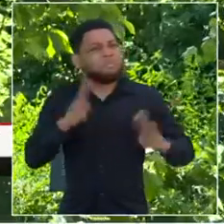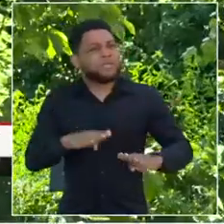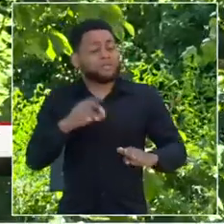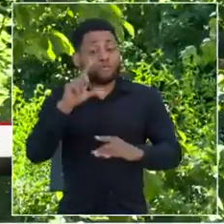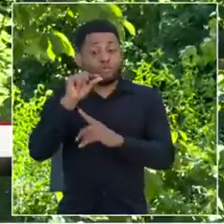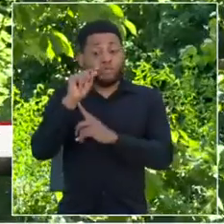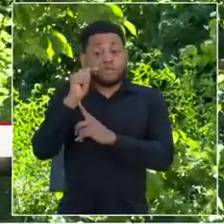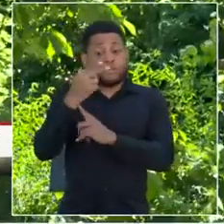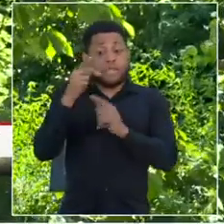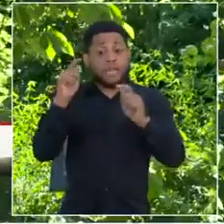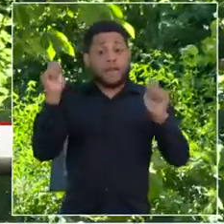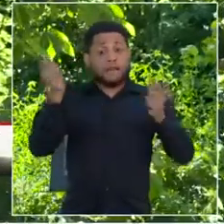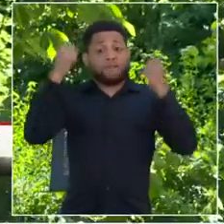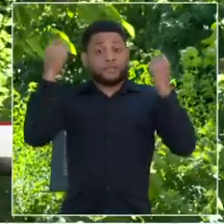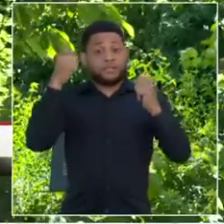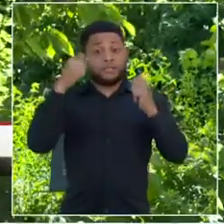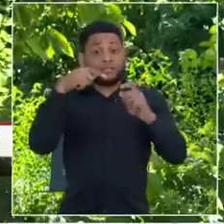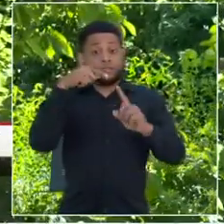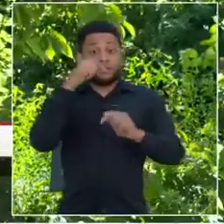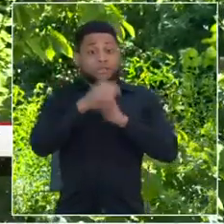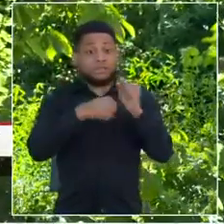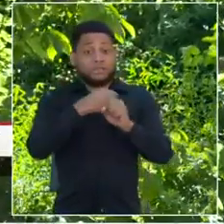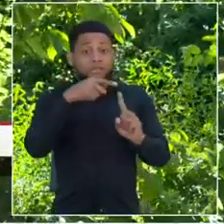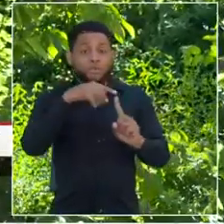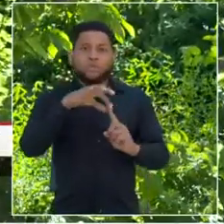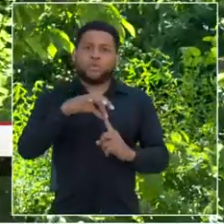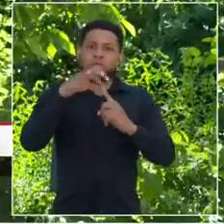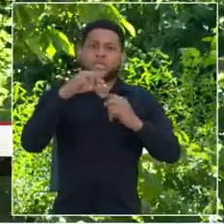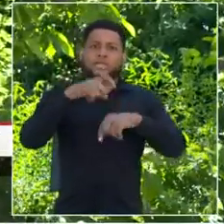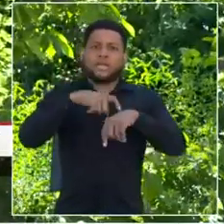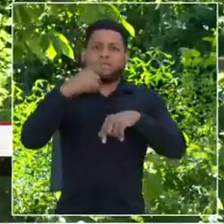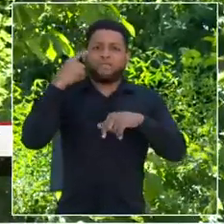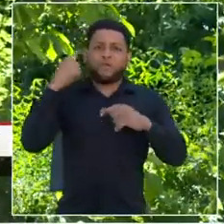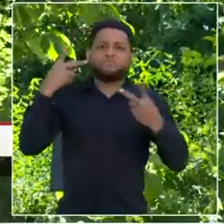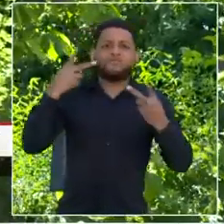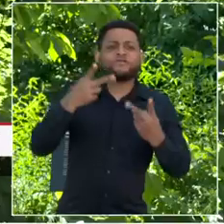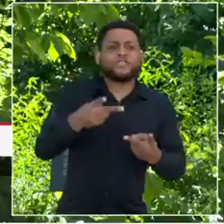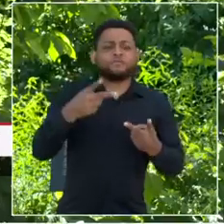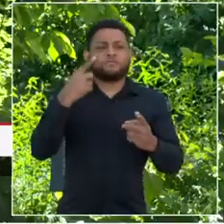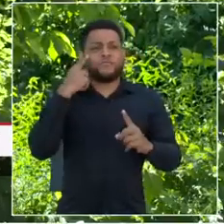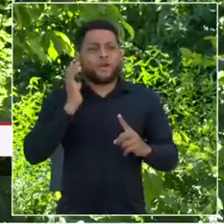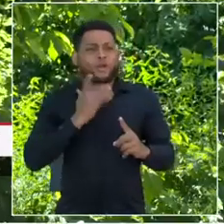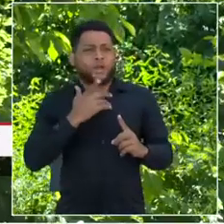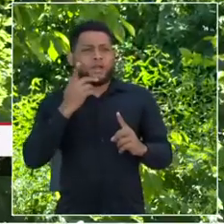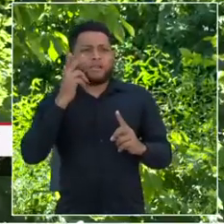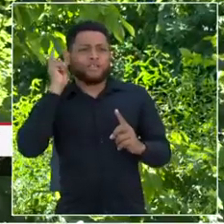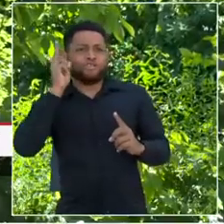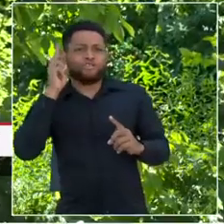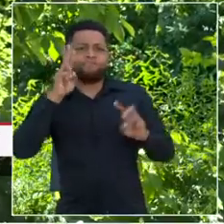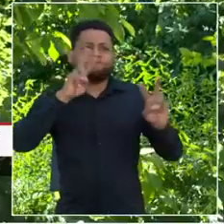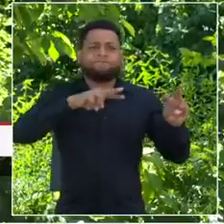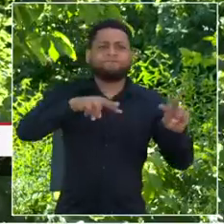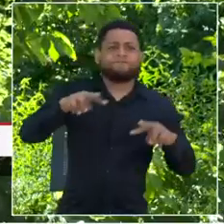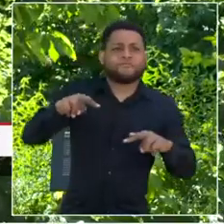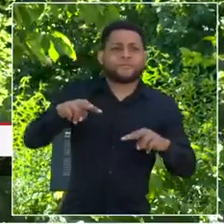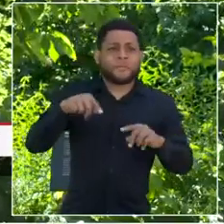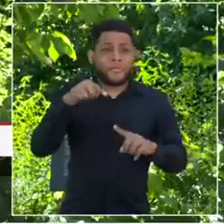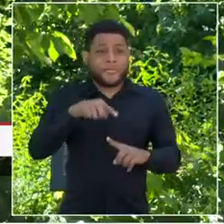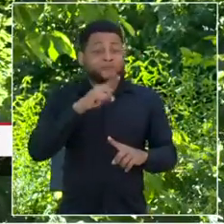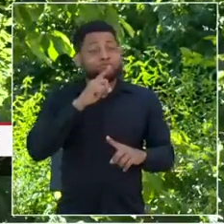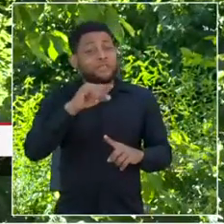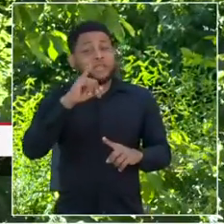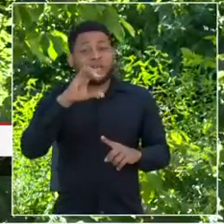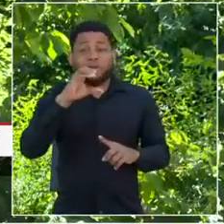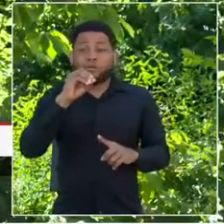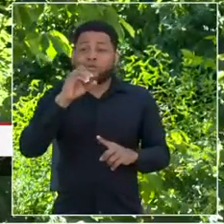is an even more special presentation of our history. It's an iconic destination, an institution that